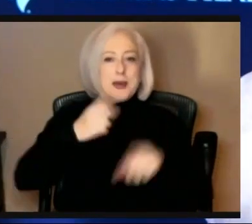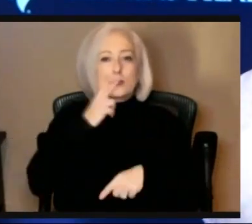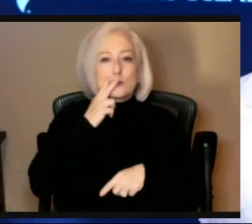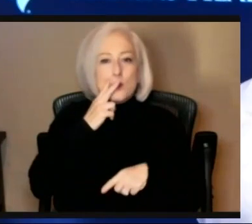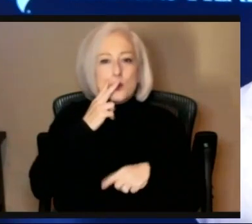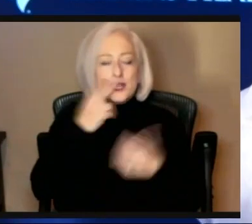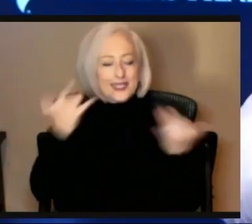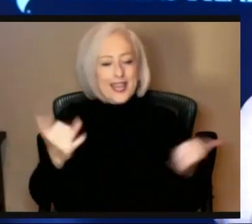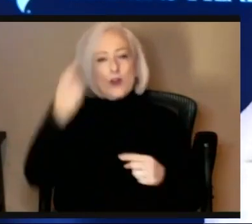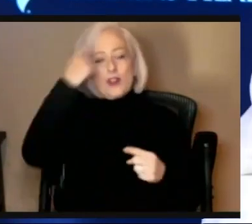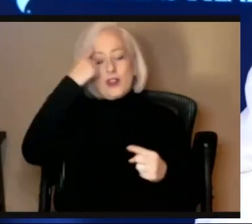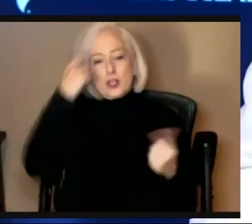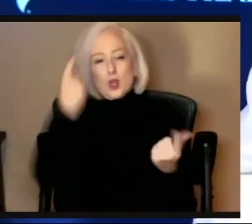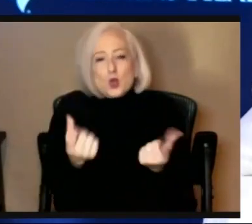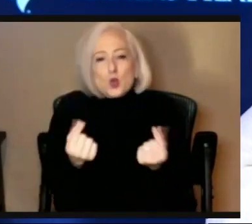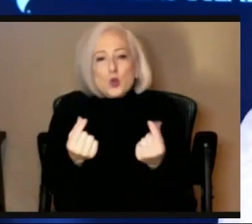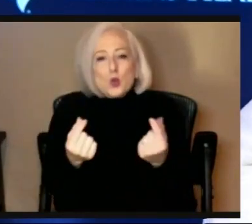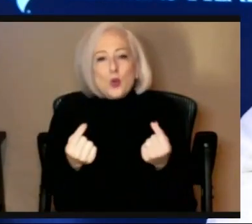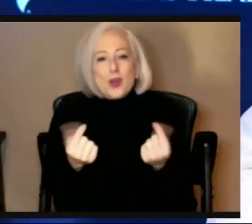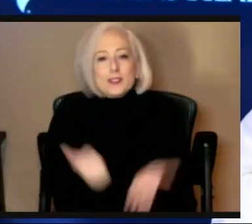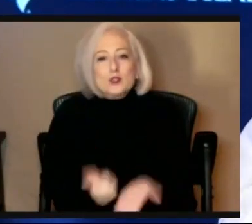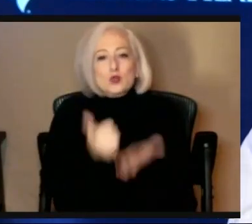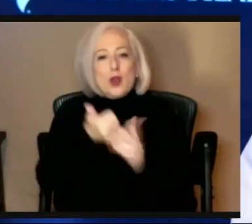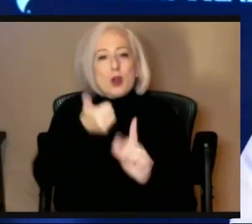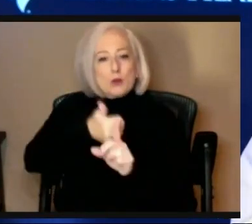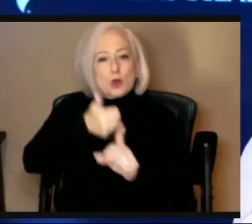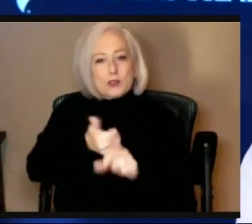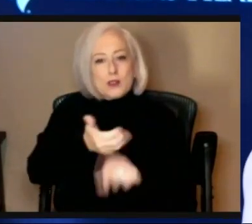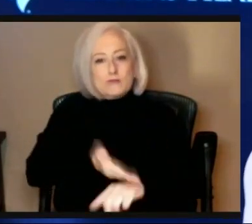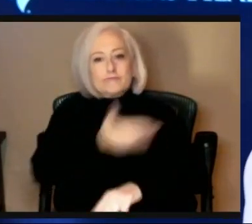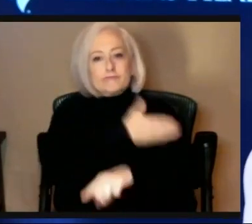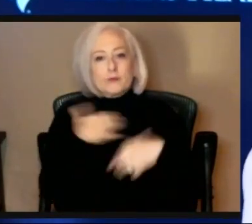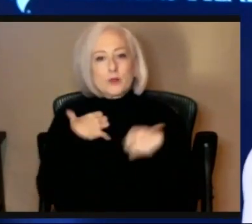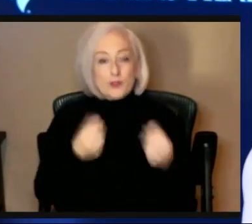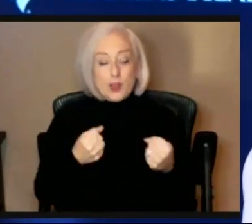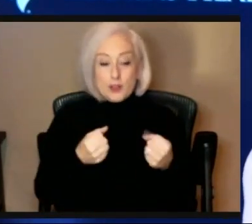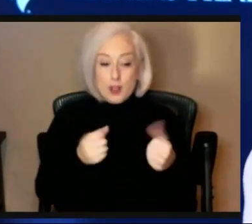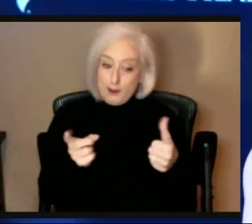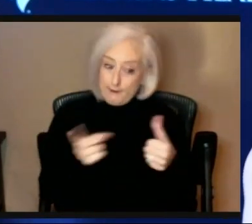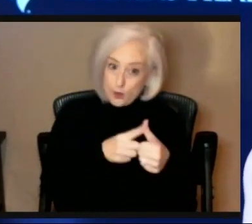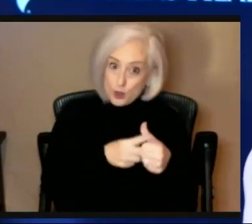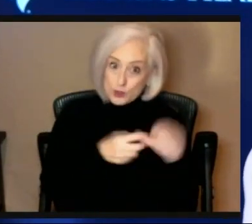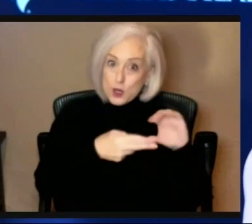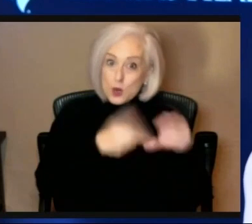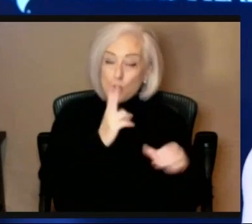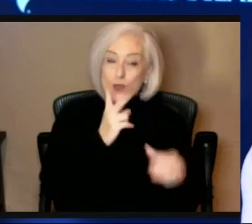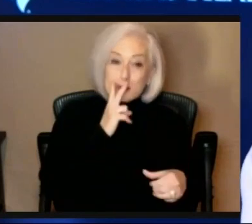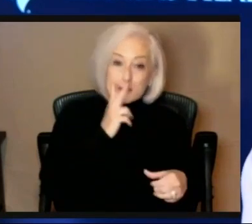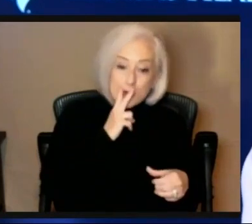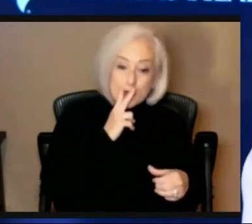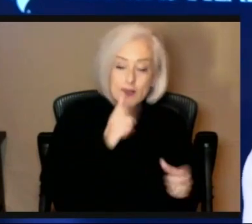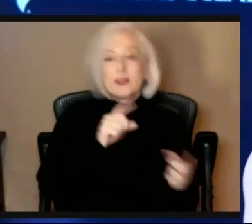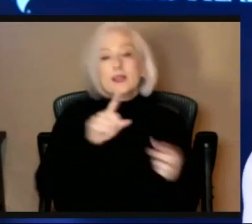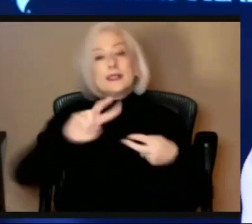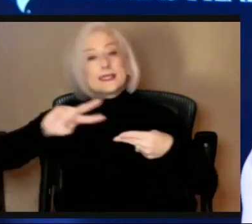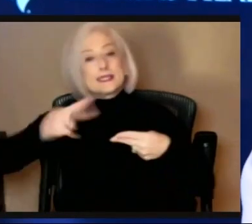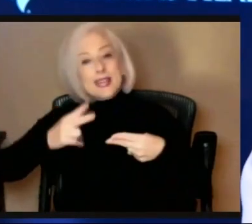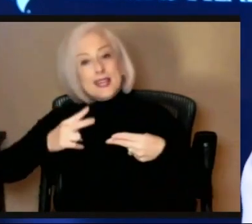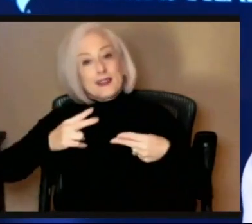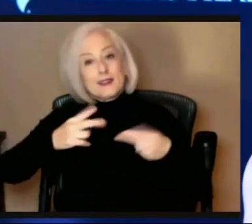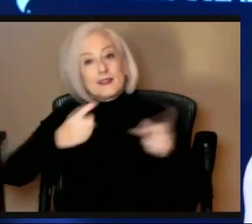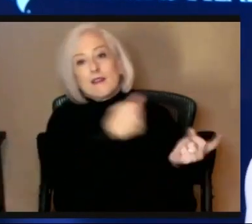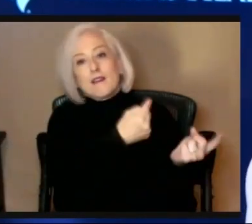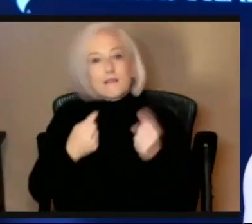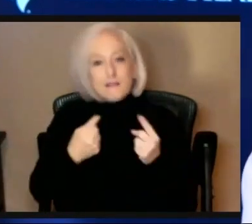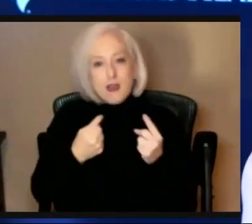right now to make yourself better? You can quit smoking, and you can also come in for lung cancer screening and not ignore a potential